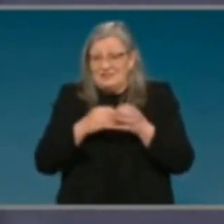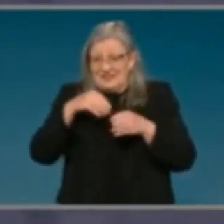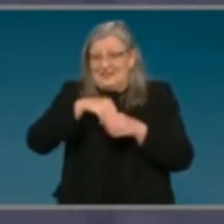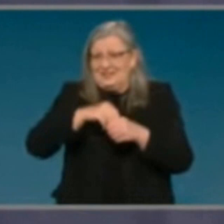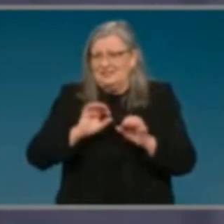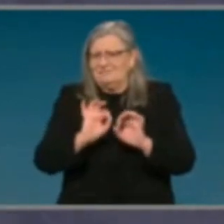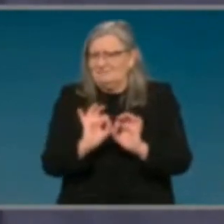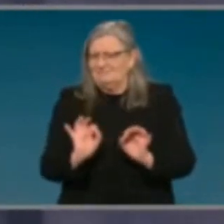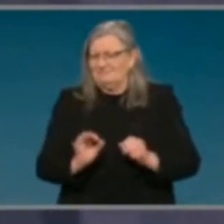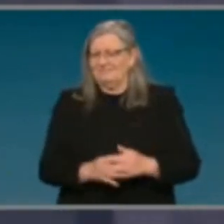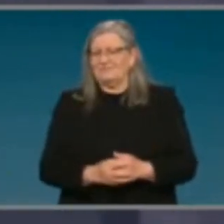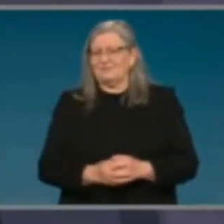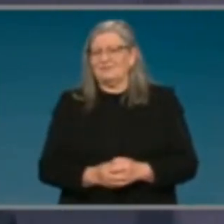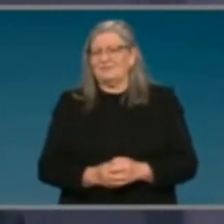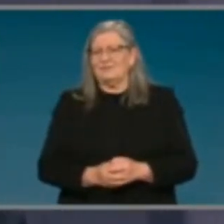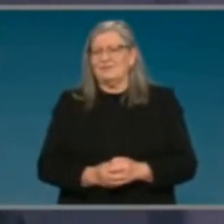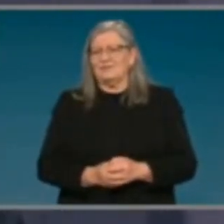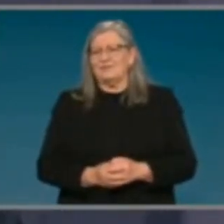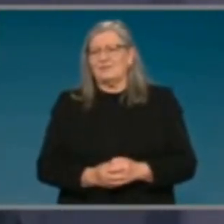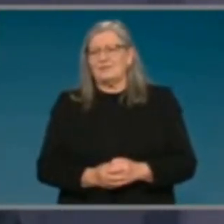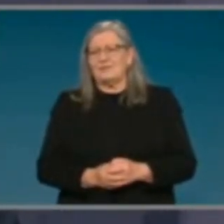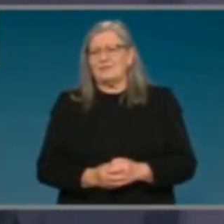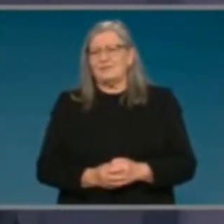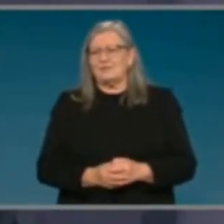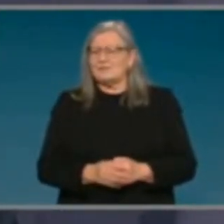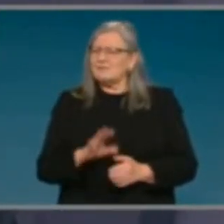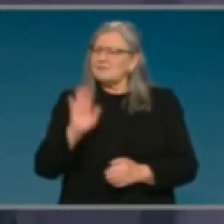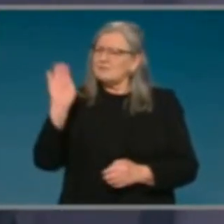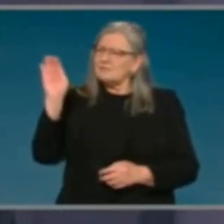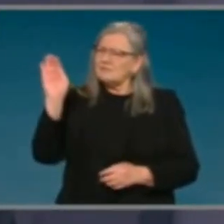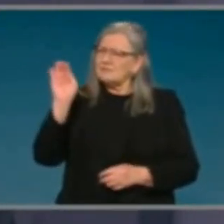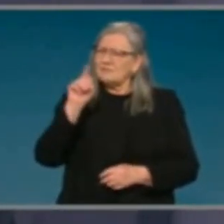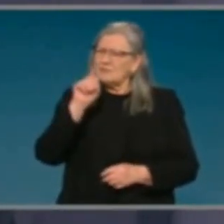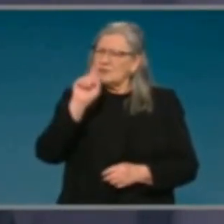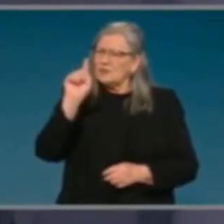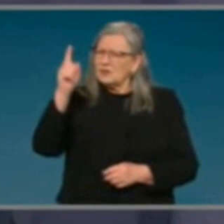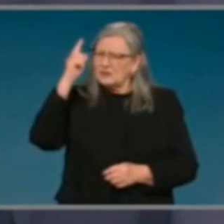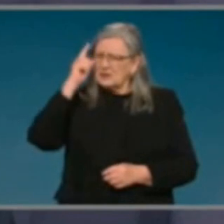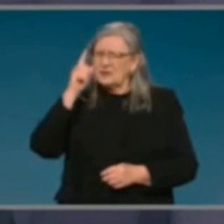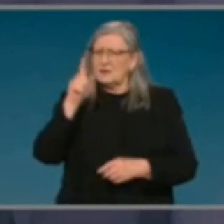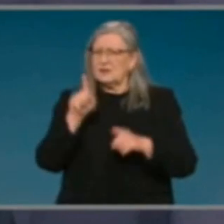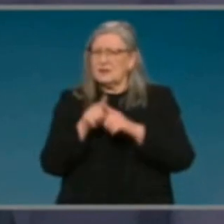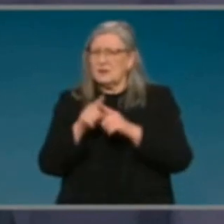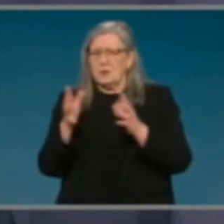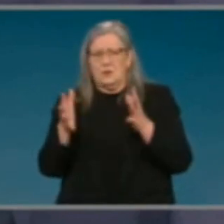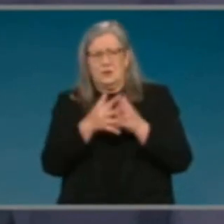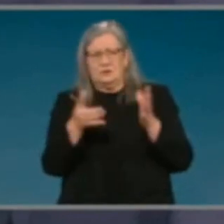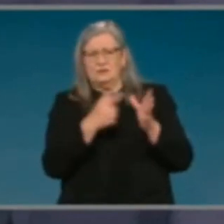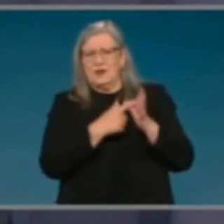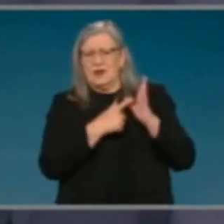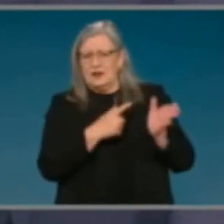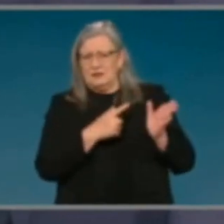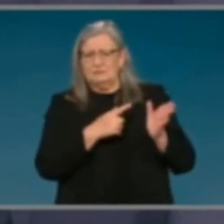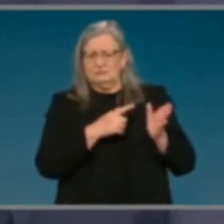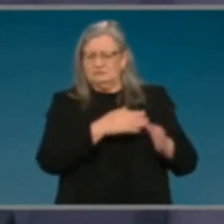Australia introduces harsher measures as a result of this new strain? Would you advise against that, and would you see that as out of